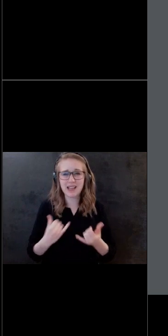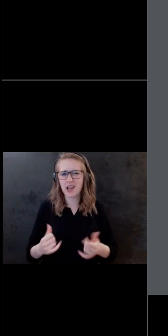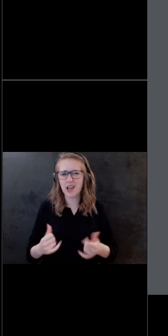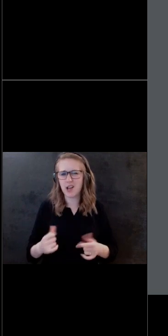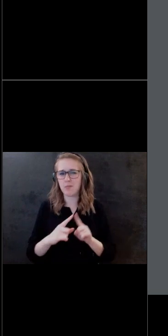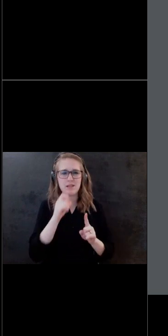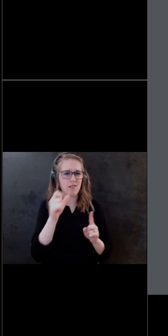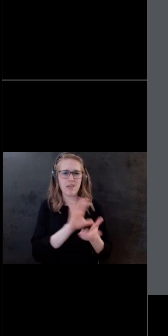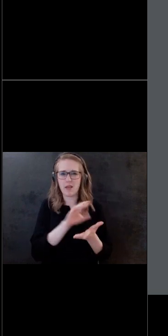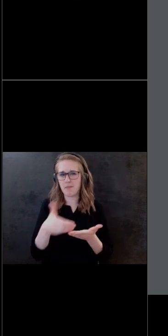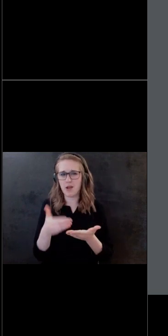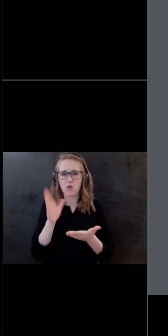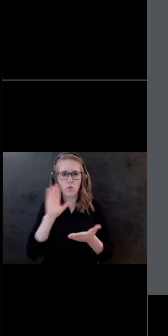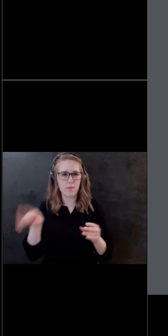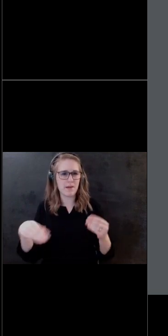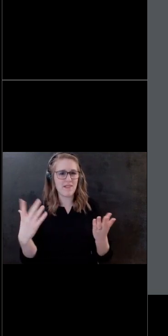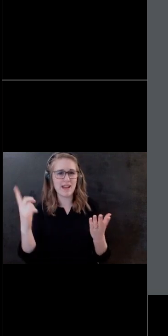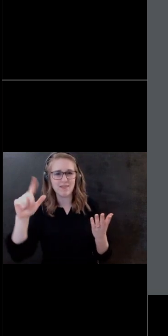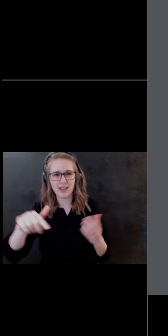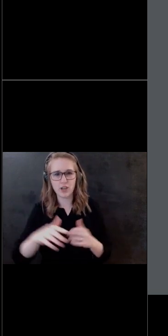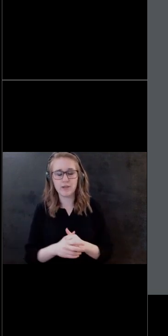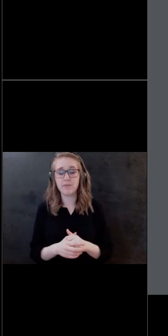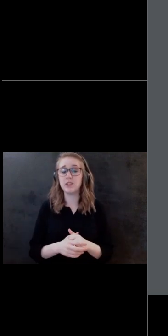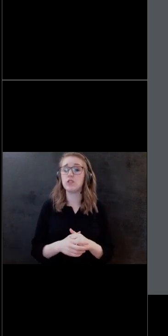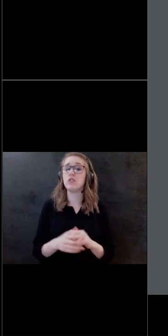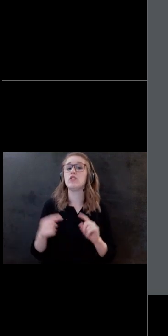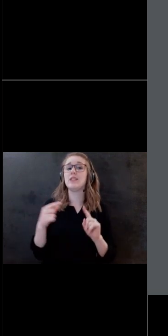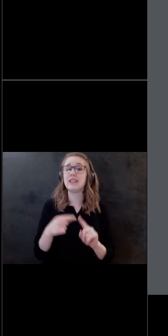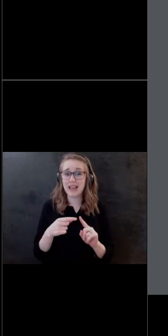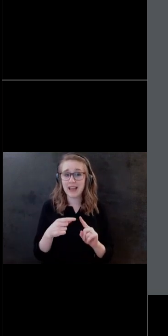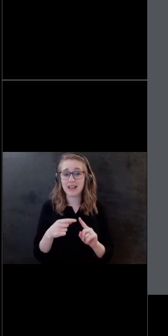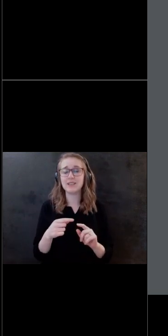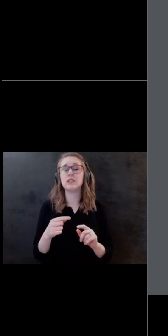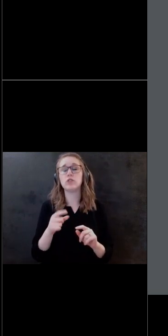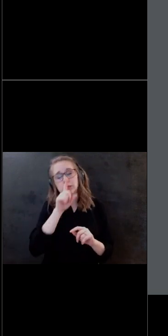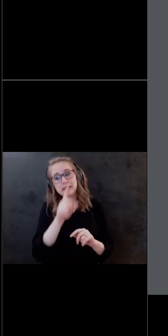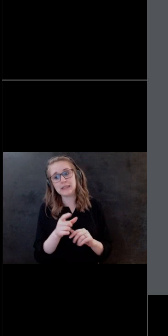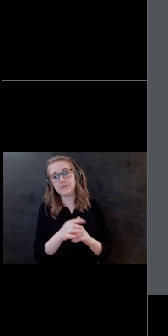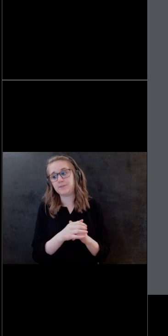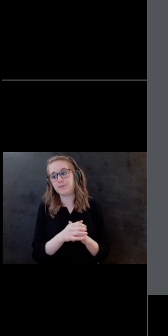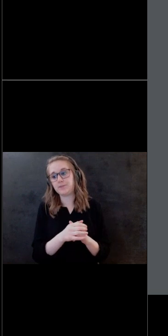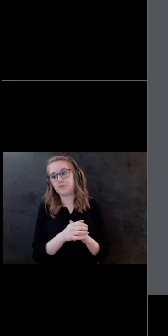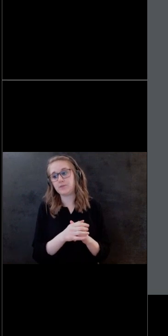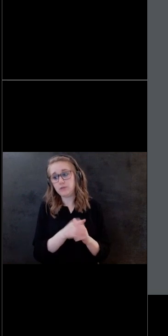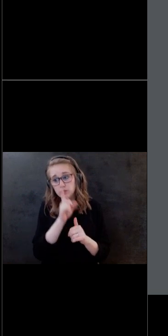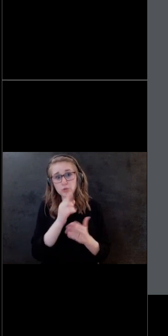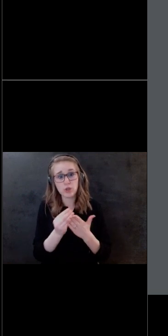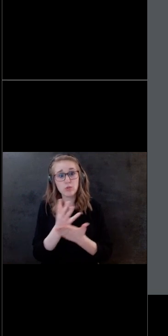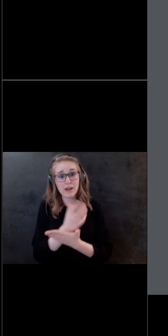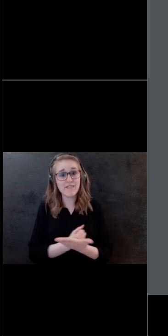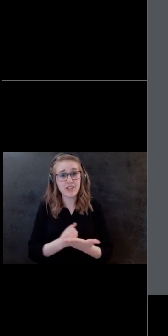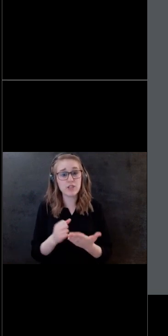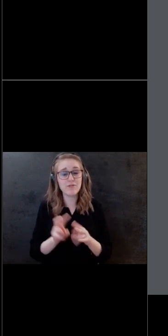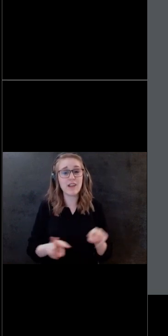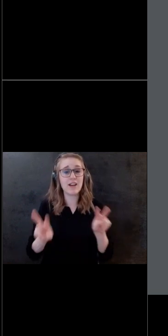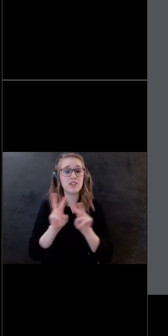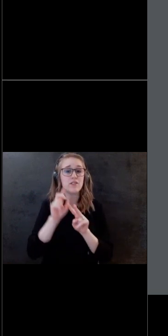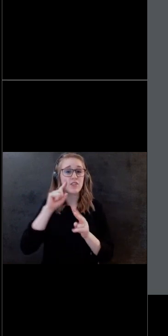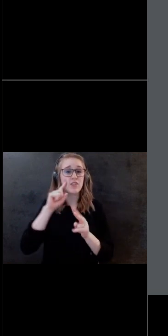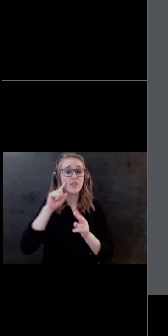been. So in that, to that extent, there is real revenue value for this project, because